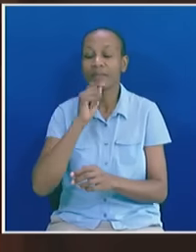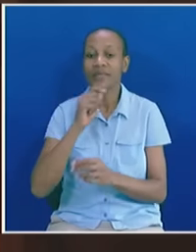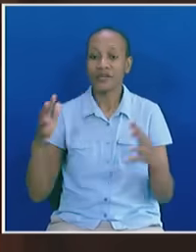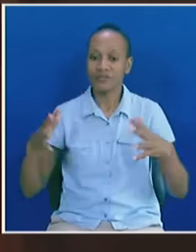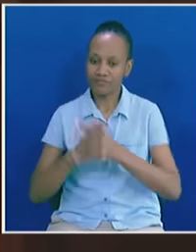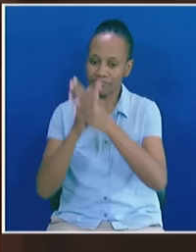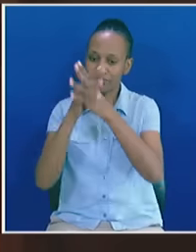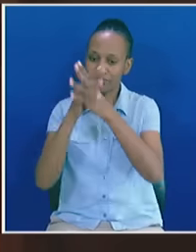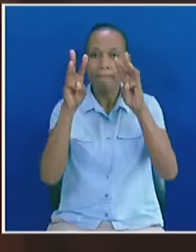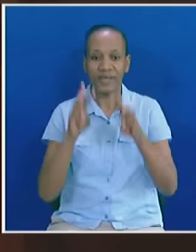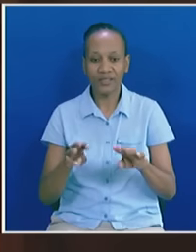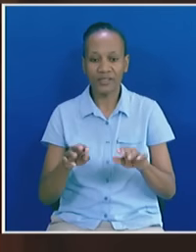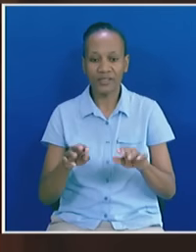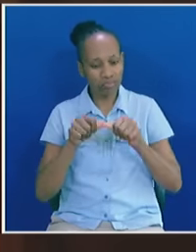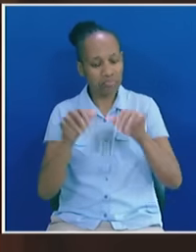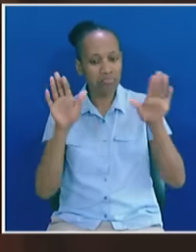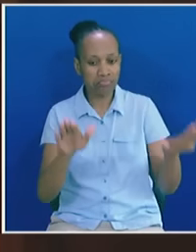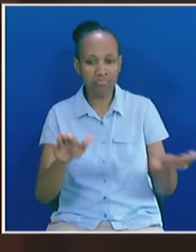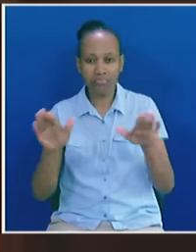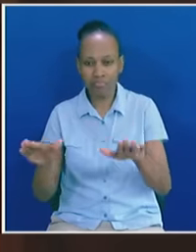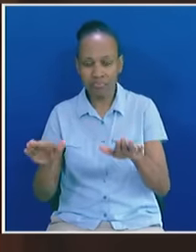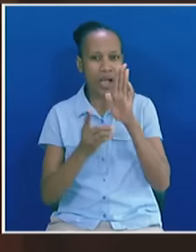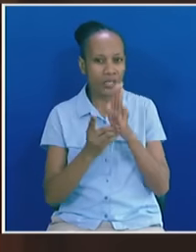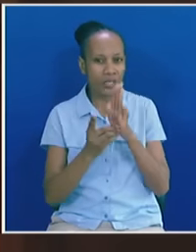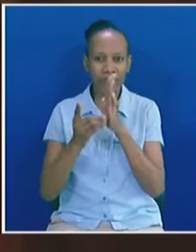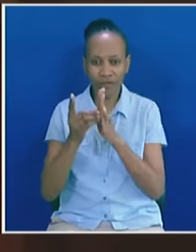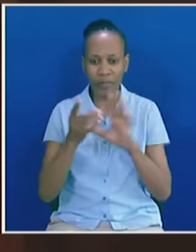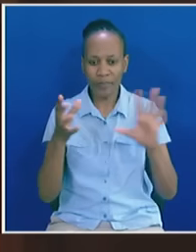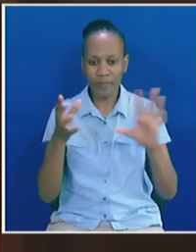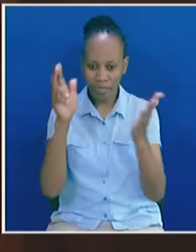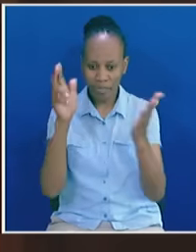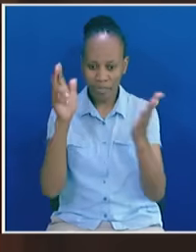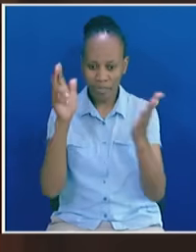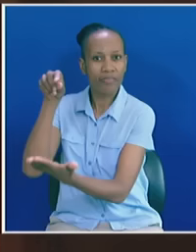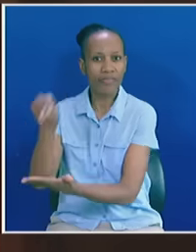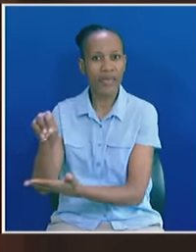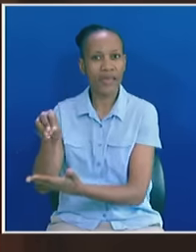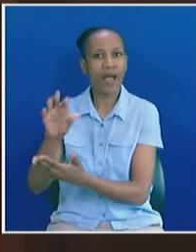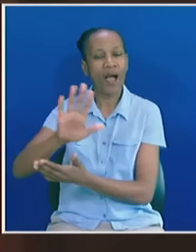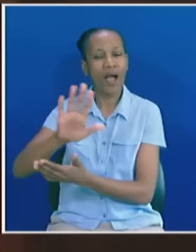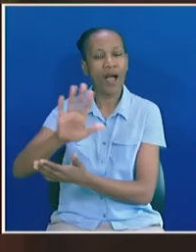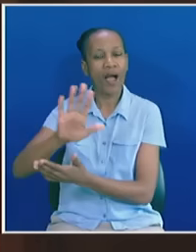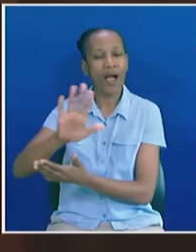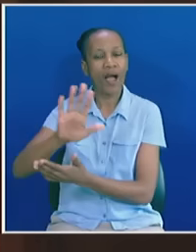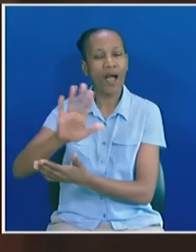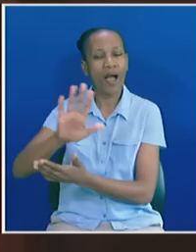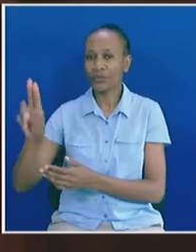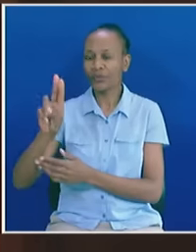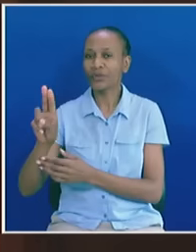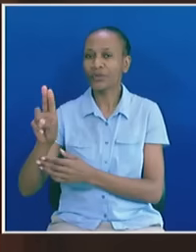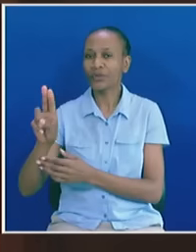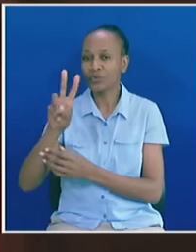peace, stability, development as encapsulated in the African Union Vision 2063, does not augur well with